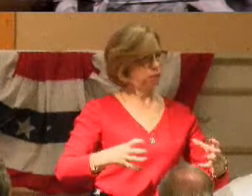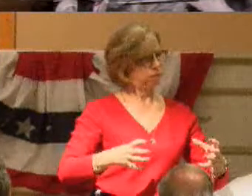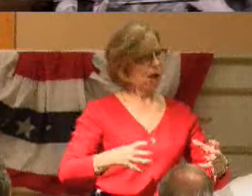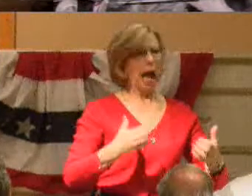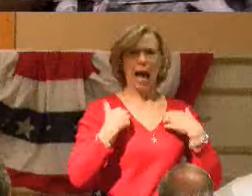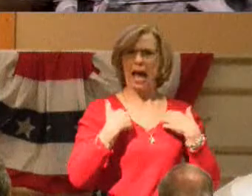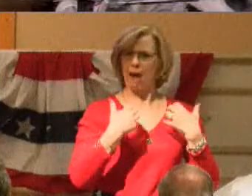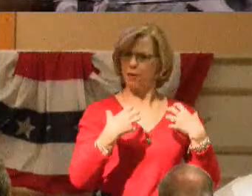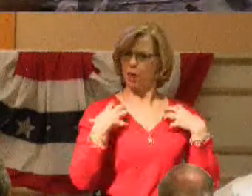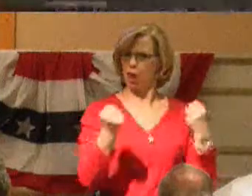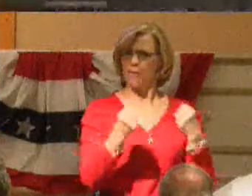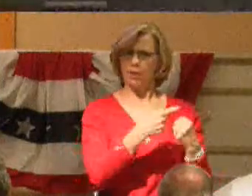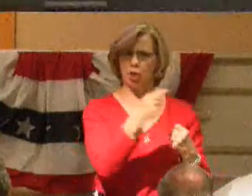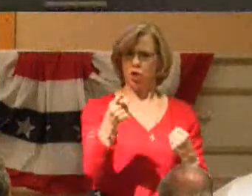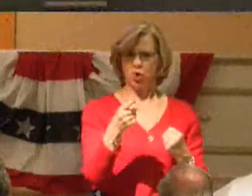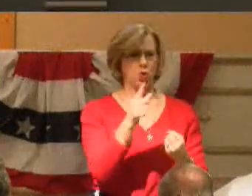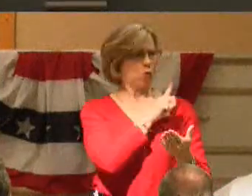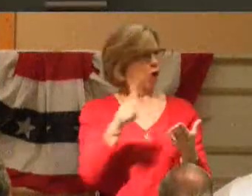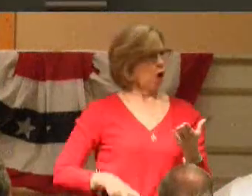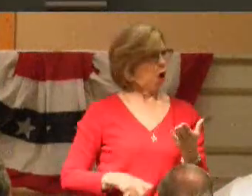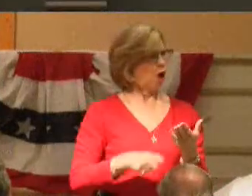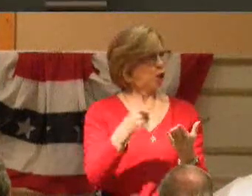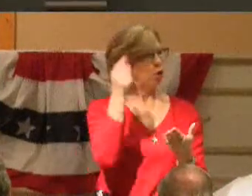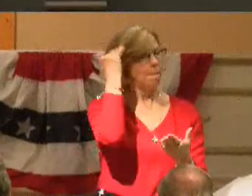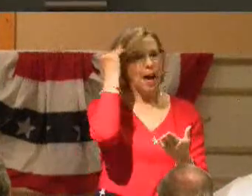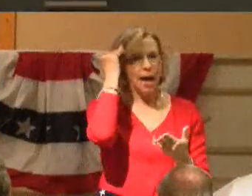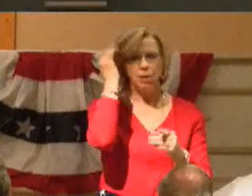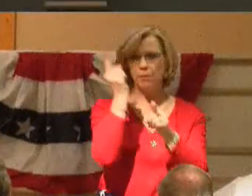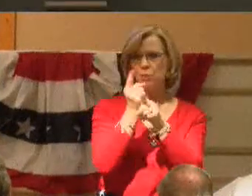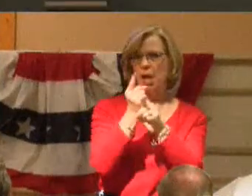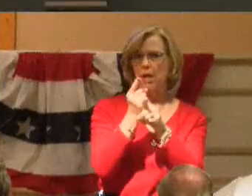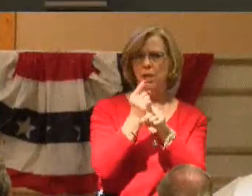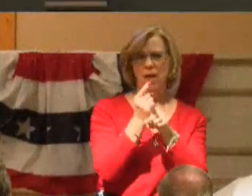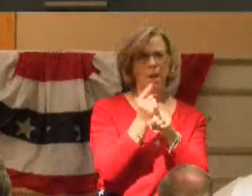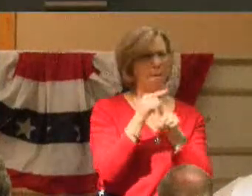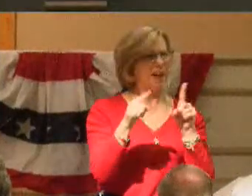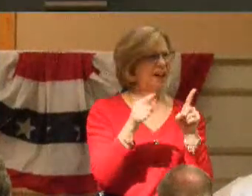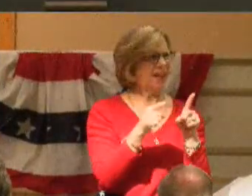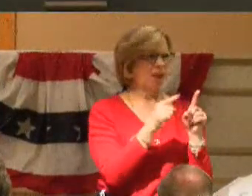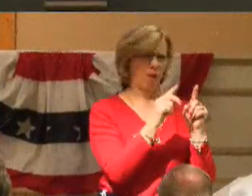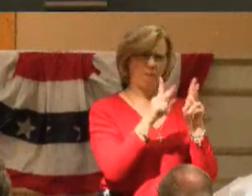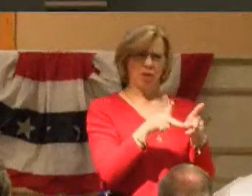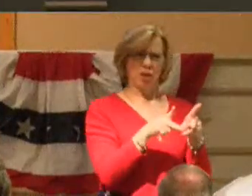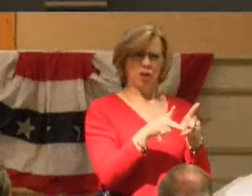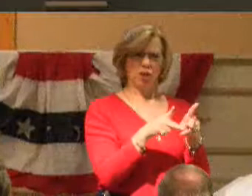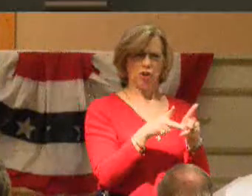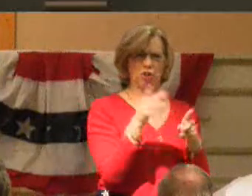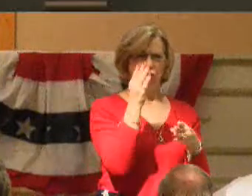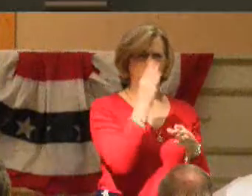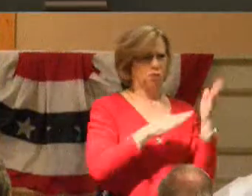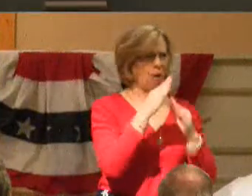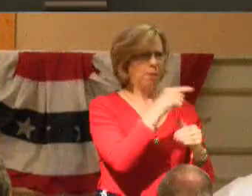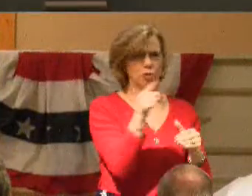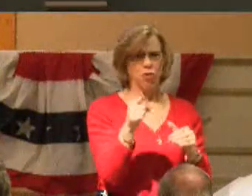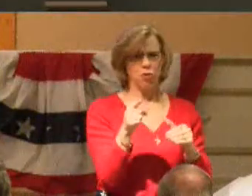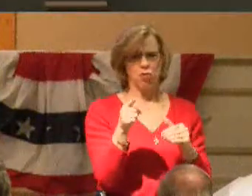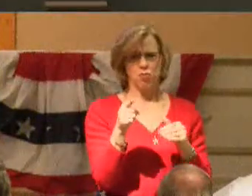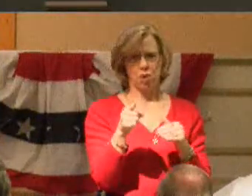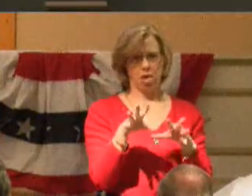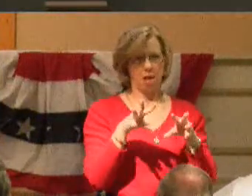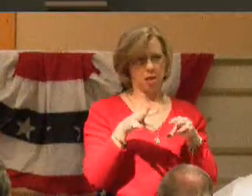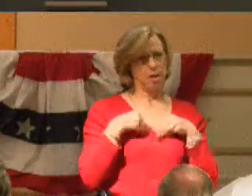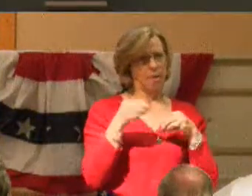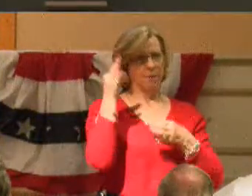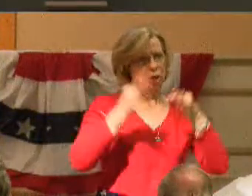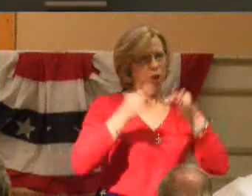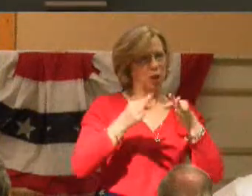that ye will be none otherwise minded. But he that troubleth you shall bear his judgment,